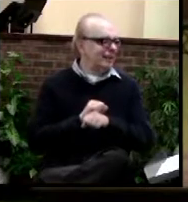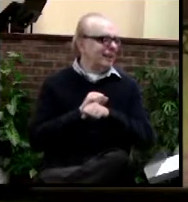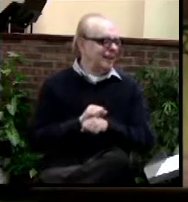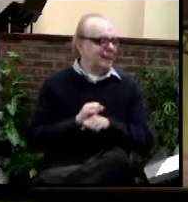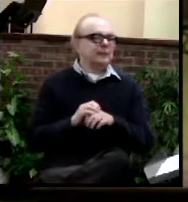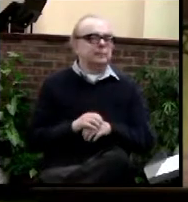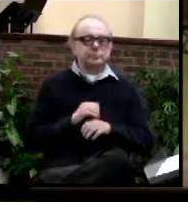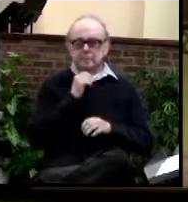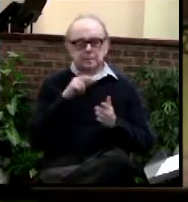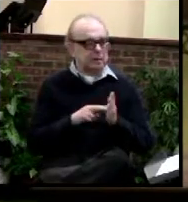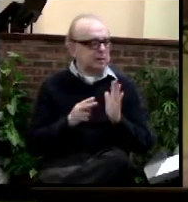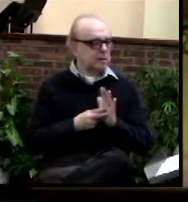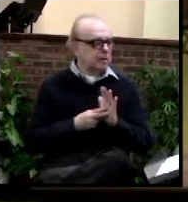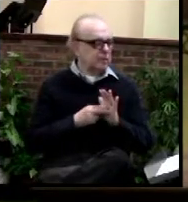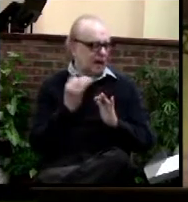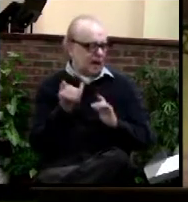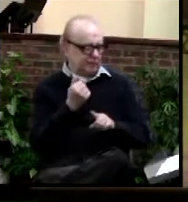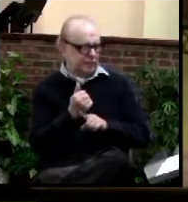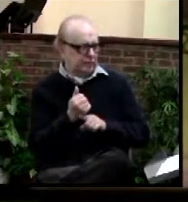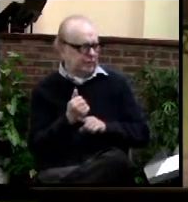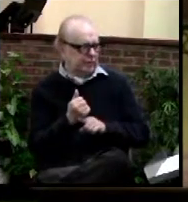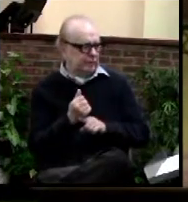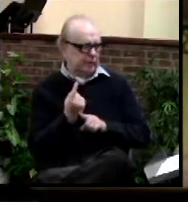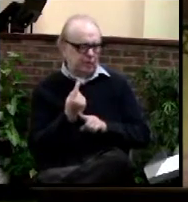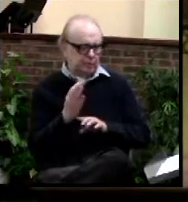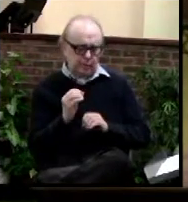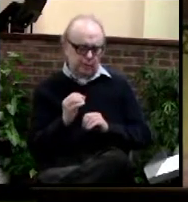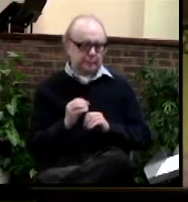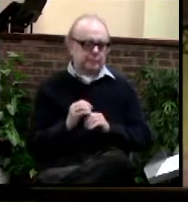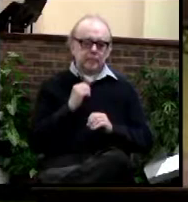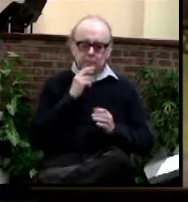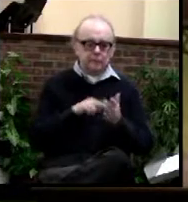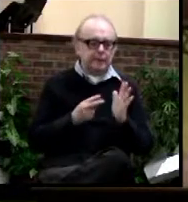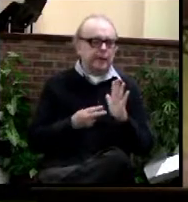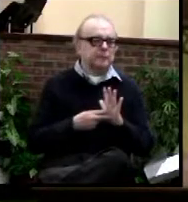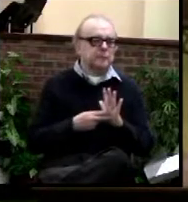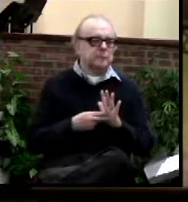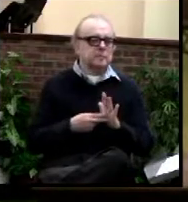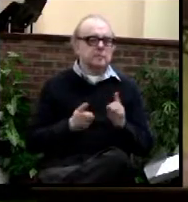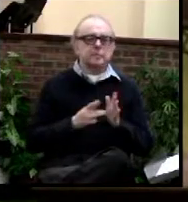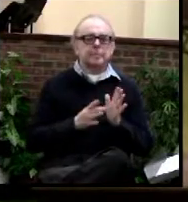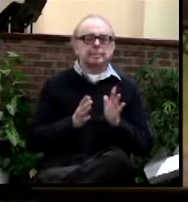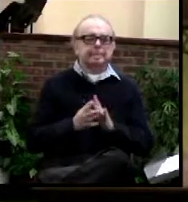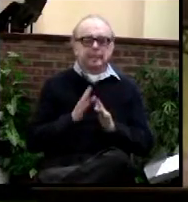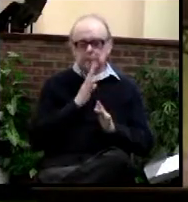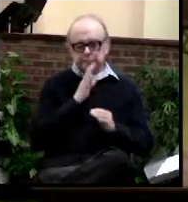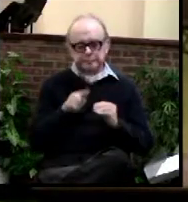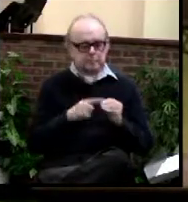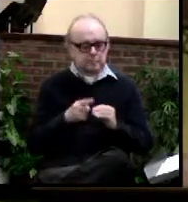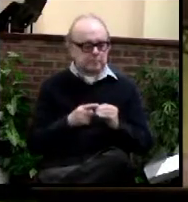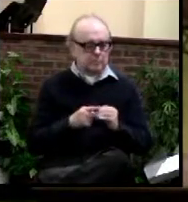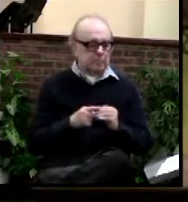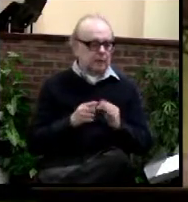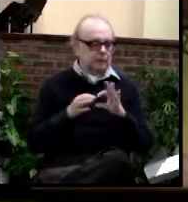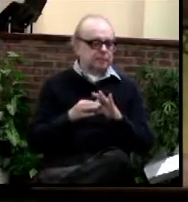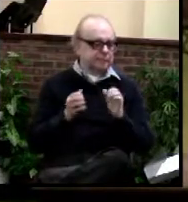It doesn't mean to isolate yourself. Okay? So when Jesus is talking about being yoked up,